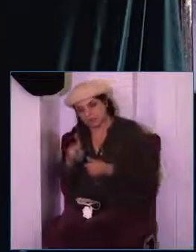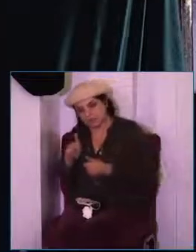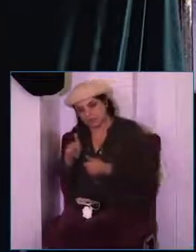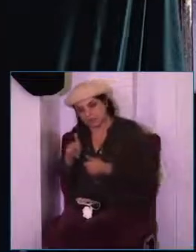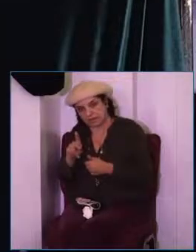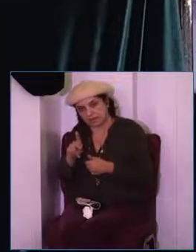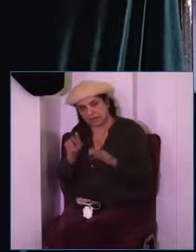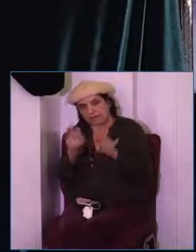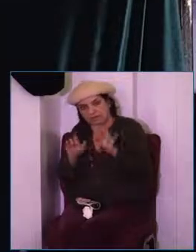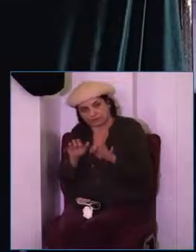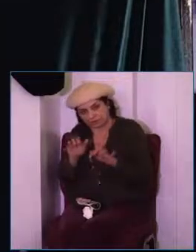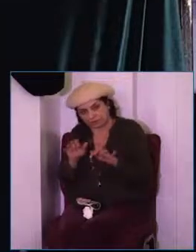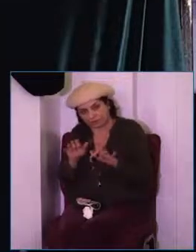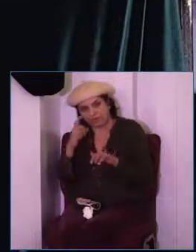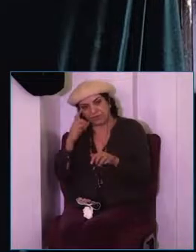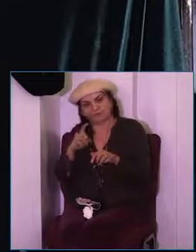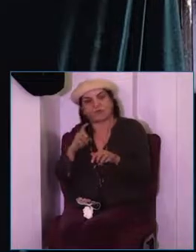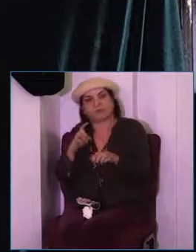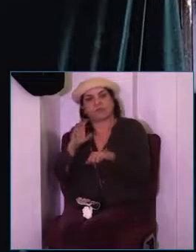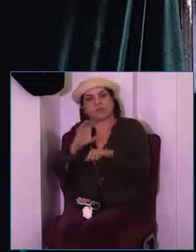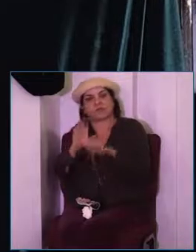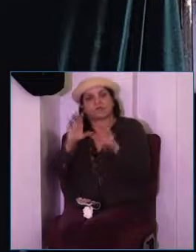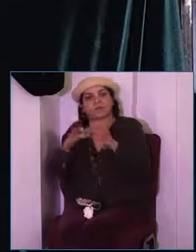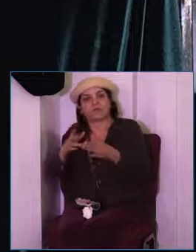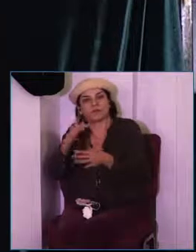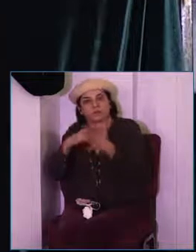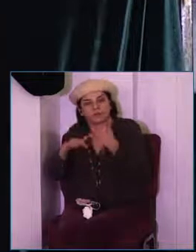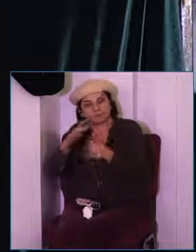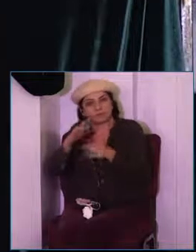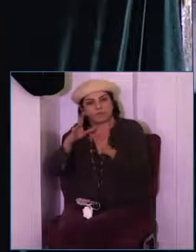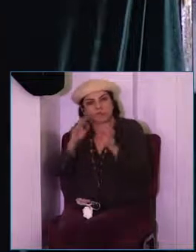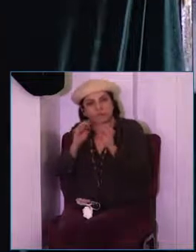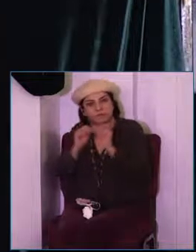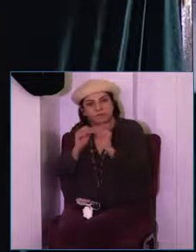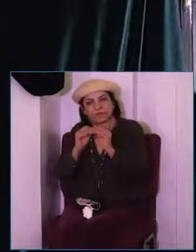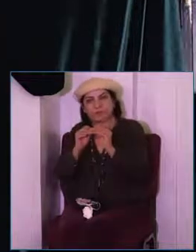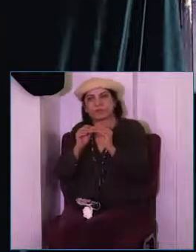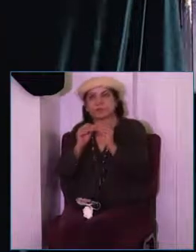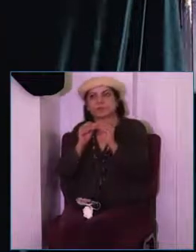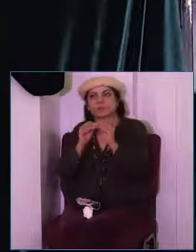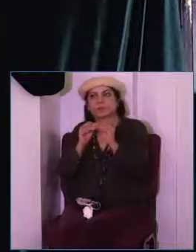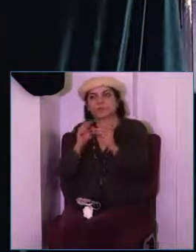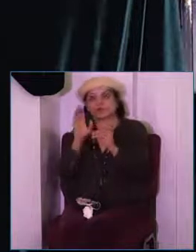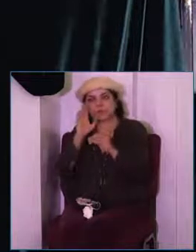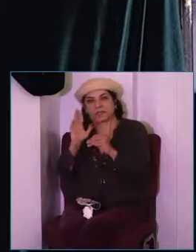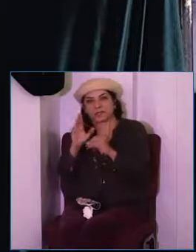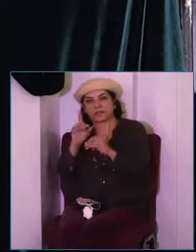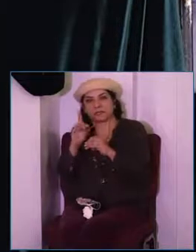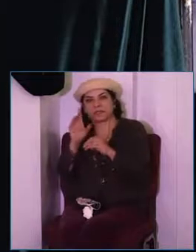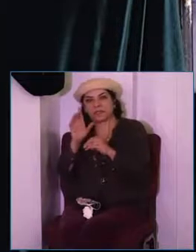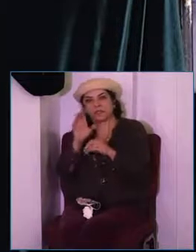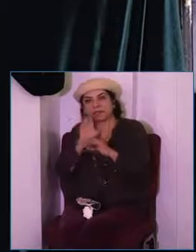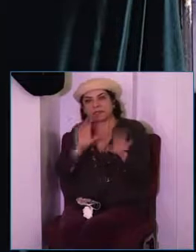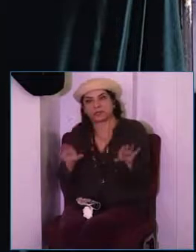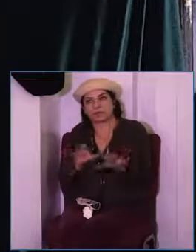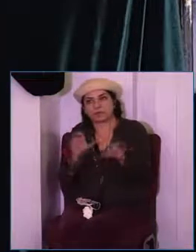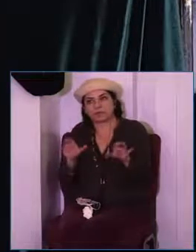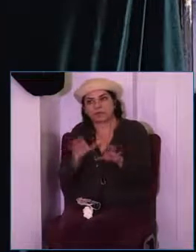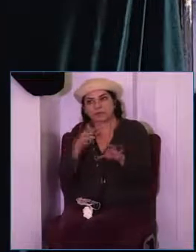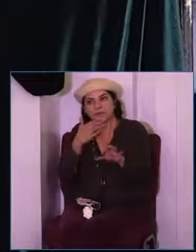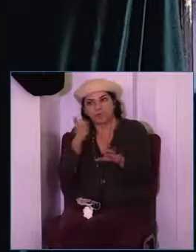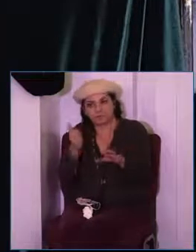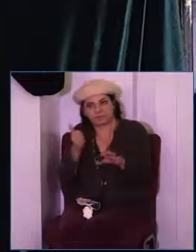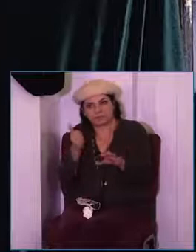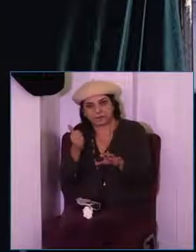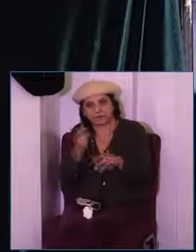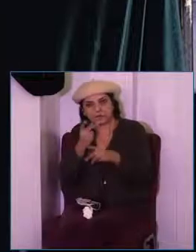the congregational meeting. We are also going to do our best to keep the meeting to around an hour to an hour and